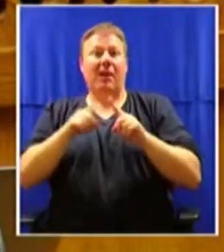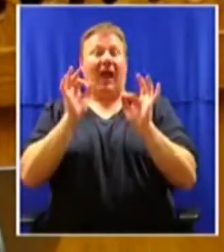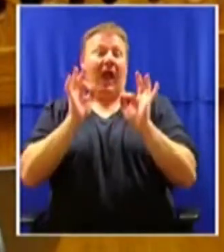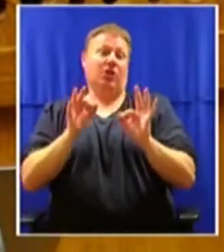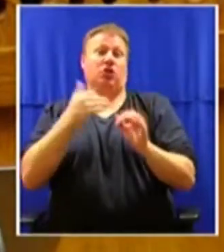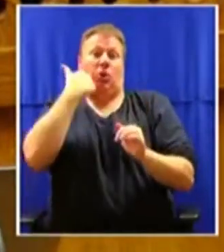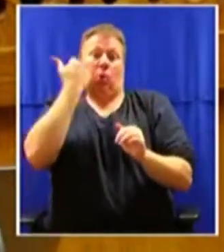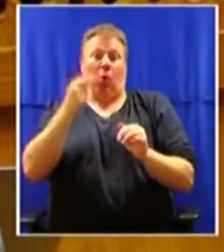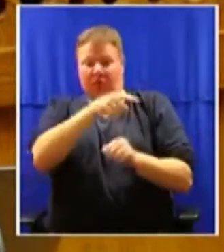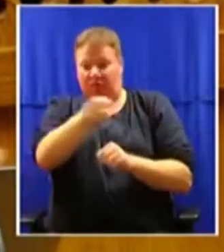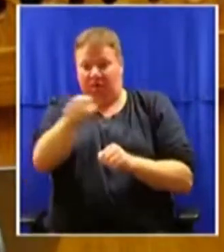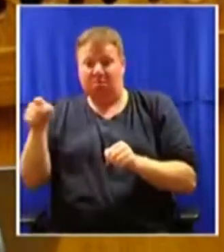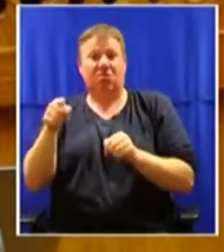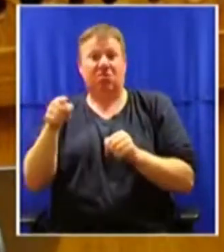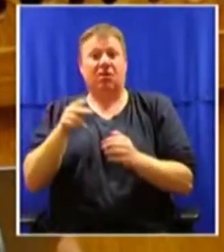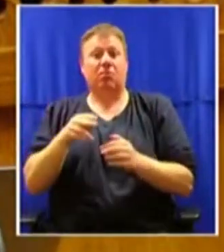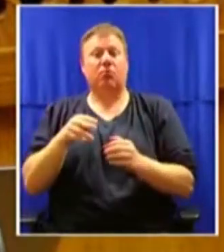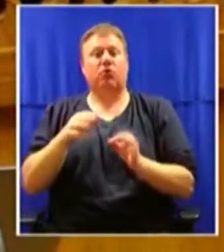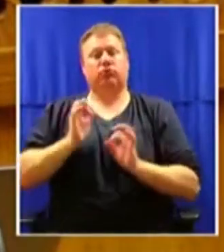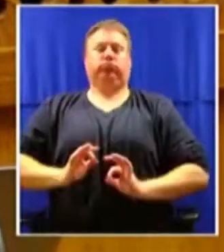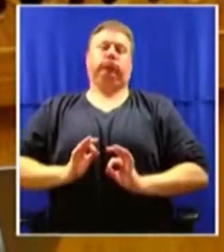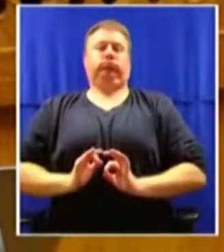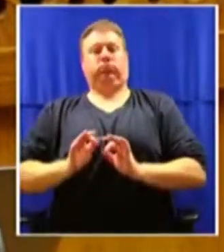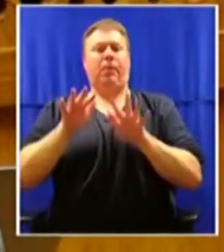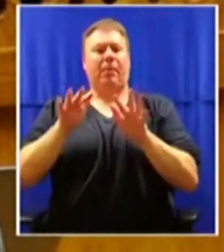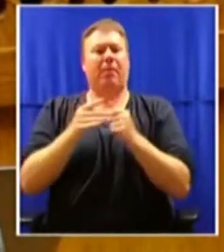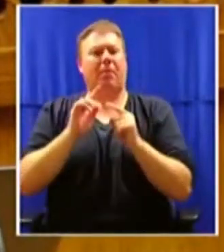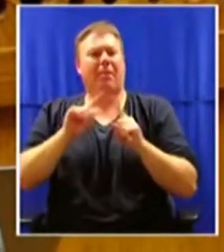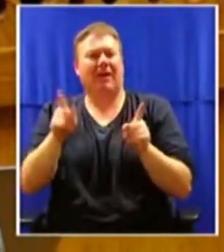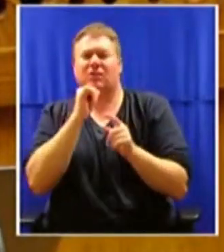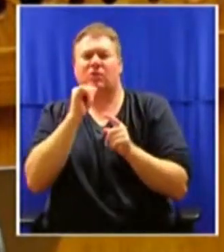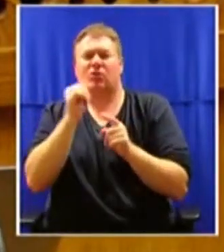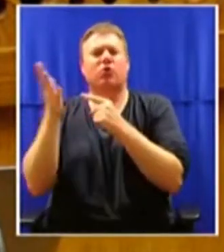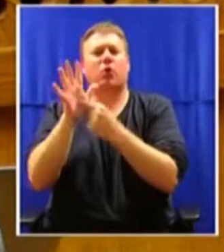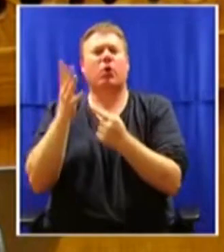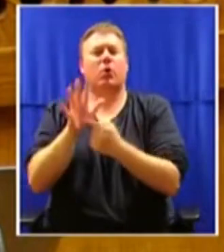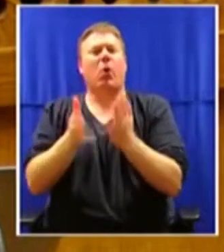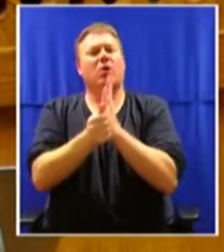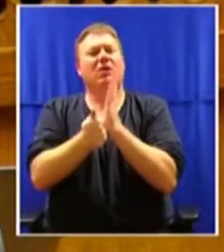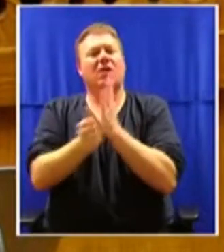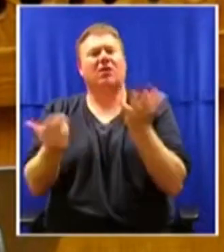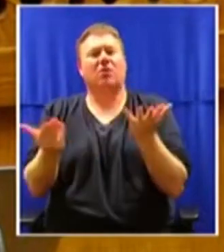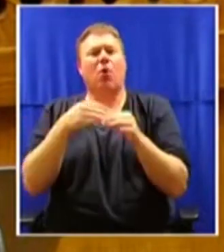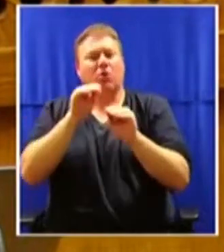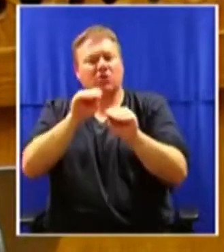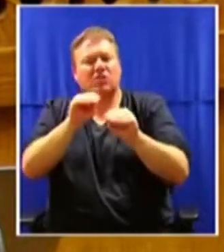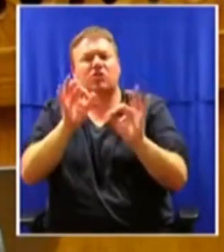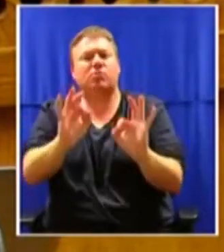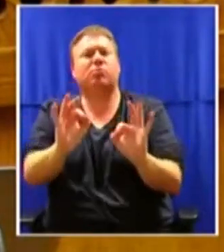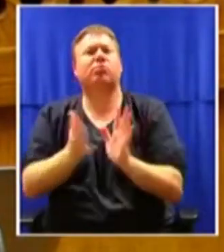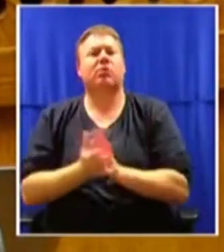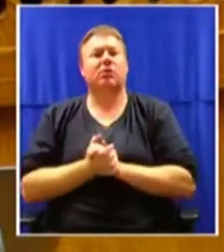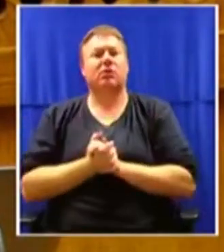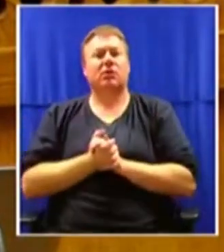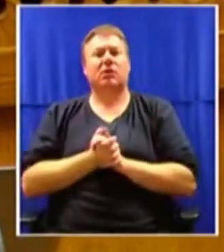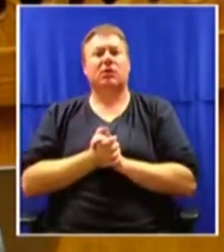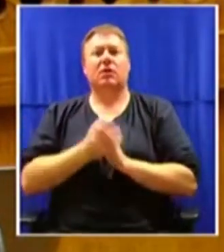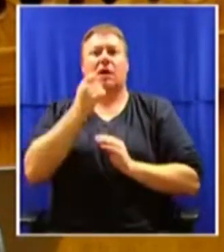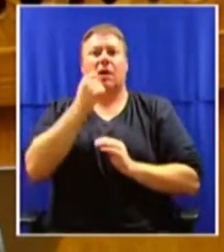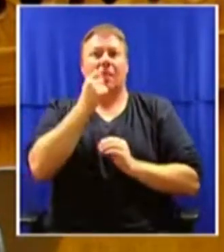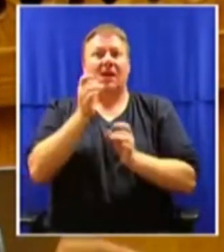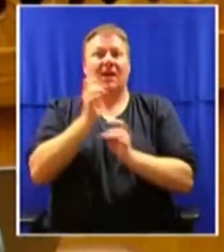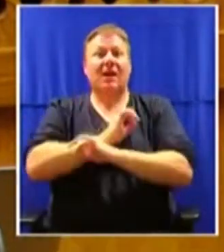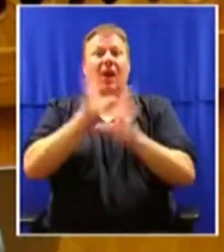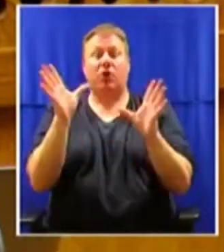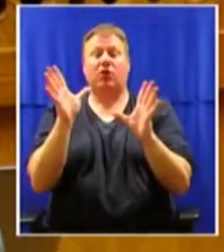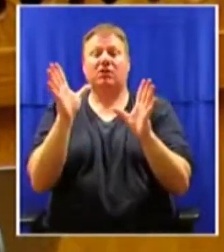without having been equipped with the necessary life skills and guardians to break the cycle. Men of character and principles that can be role models